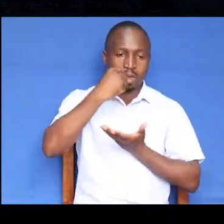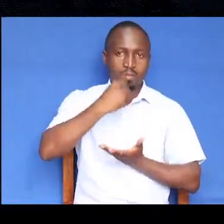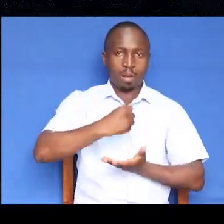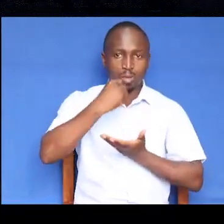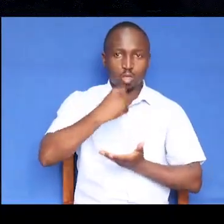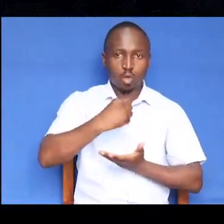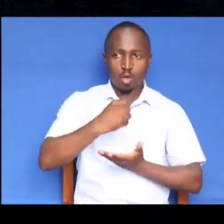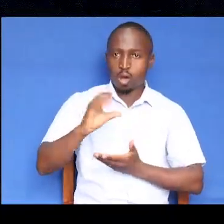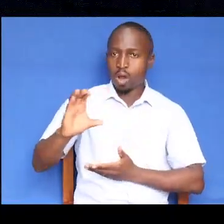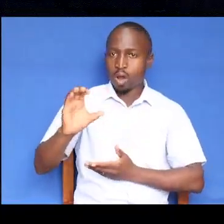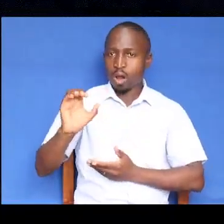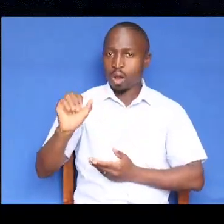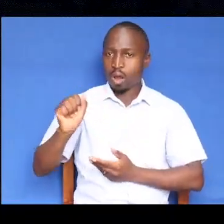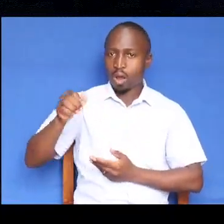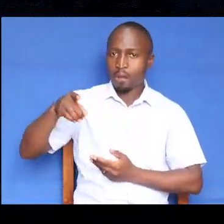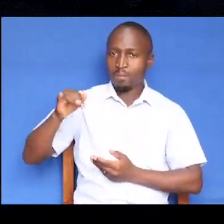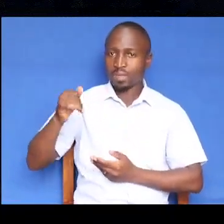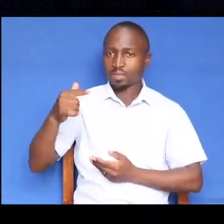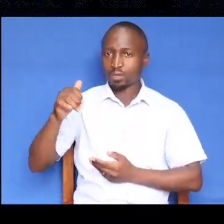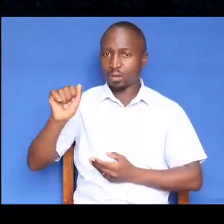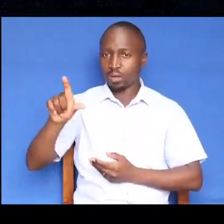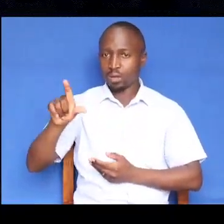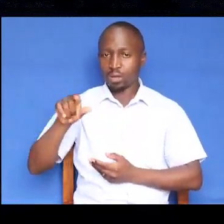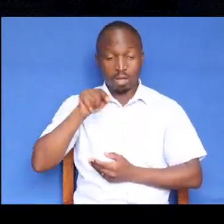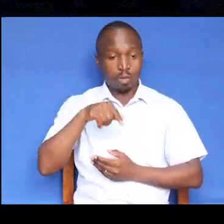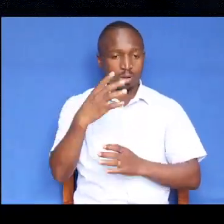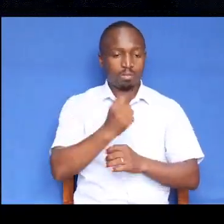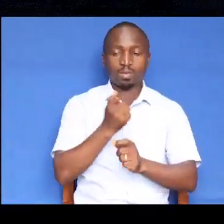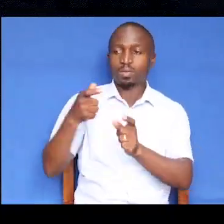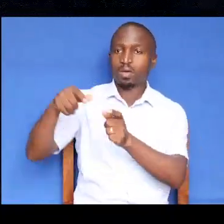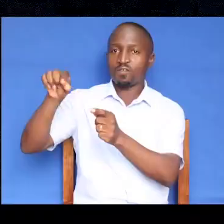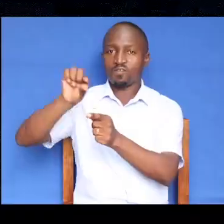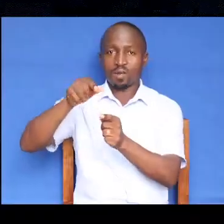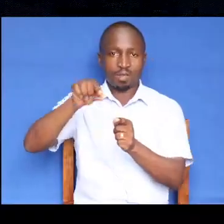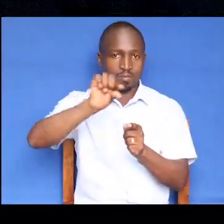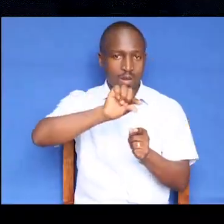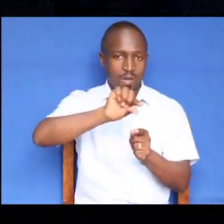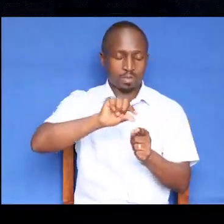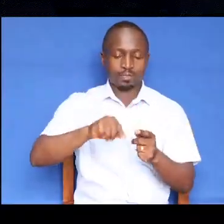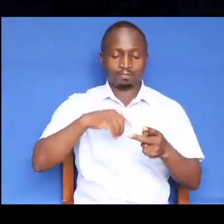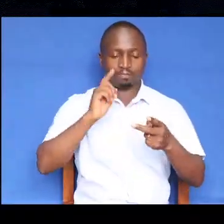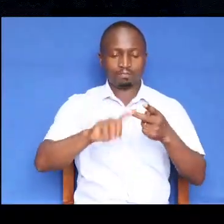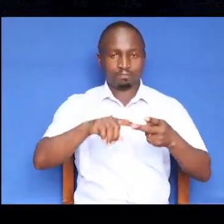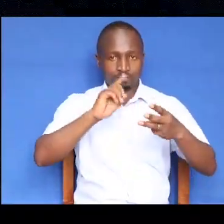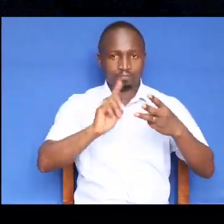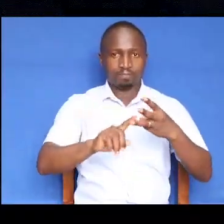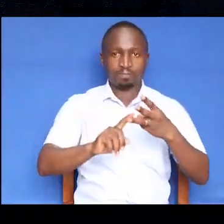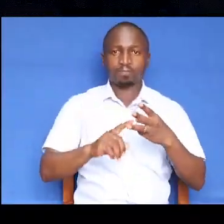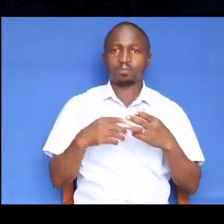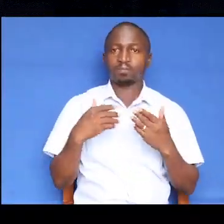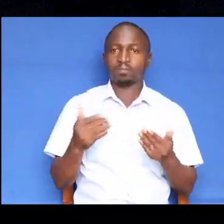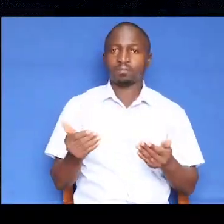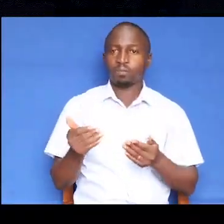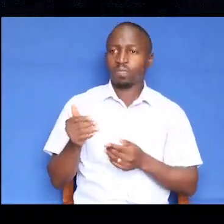interest. So we have to add when we compute the national income figure. And another figure, according to our